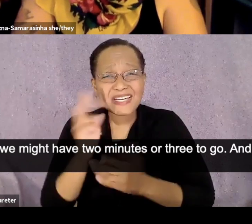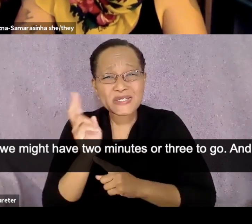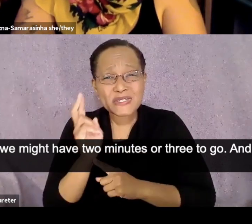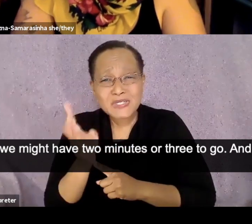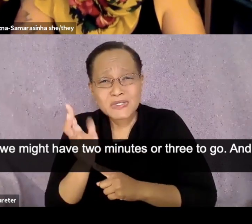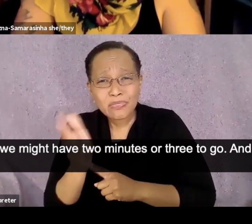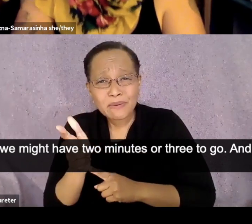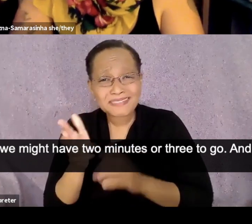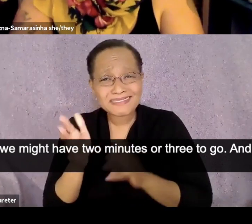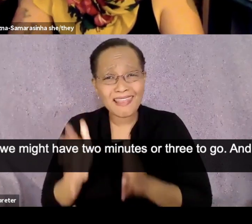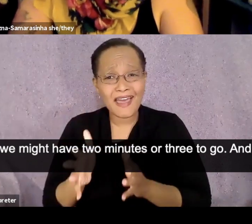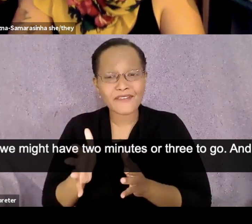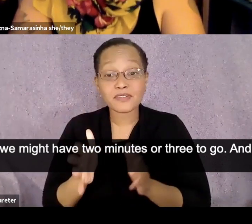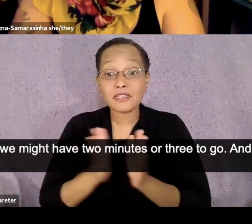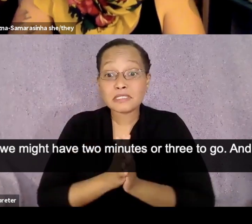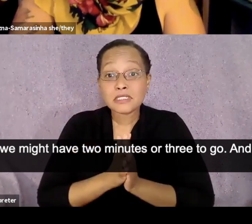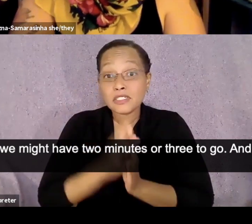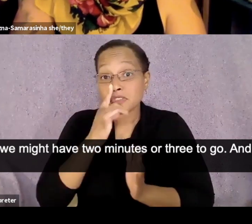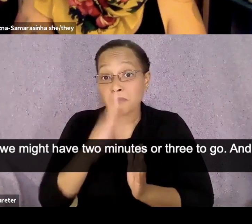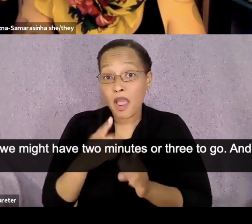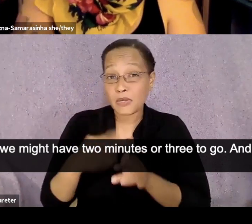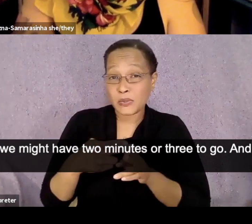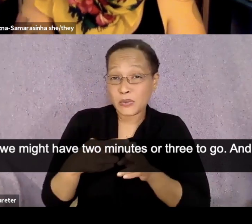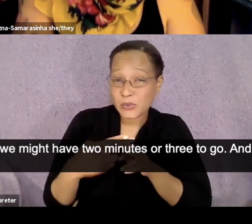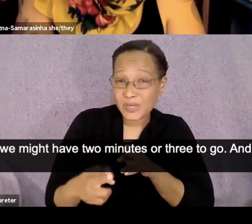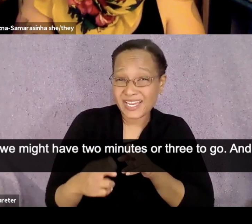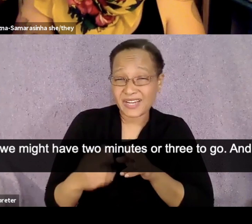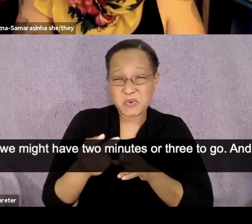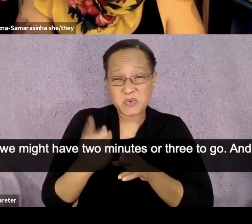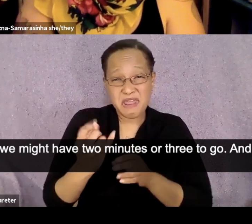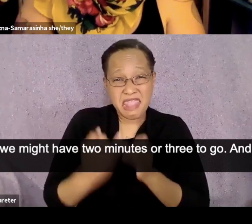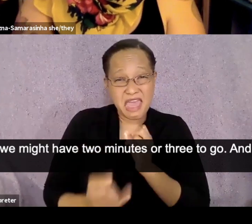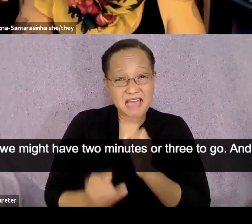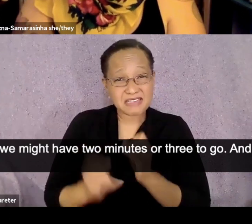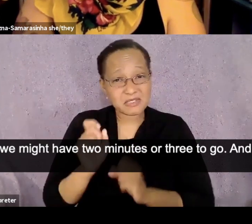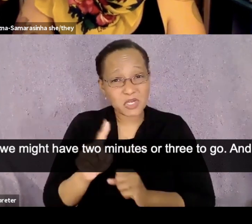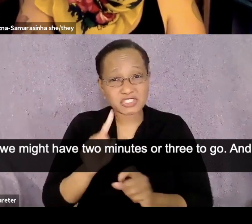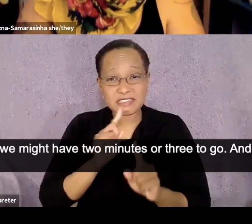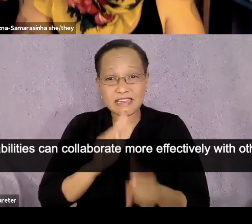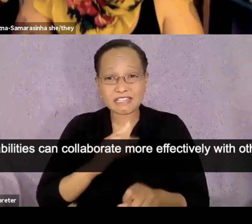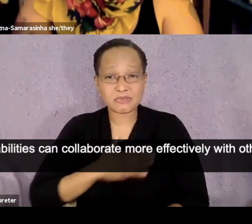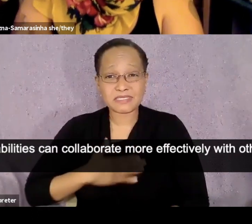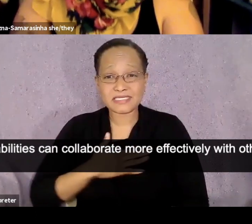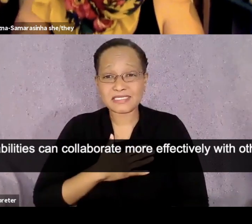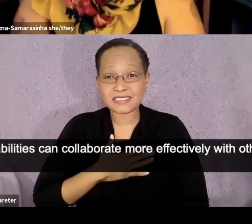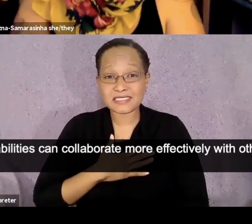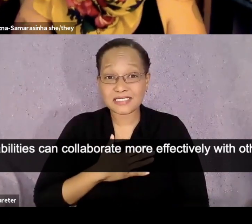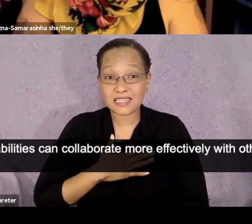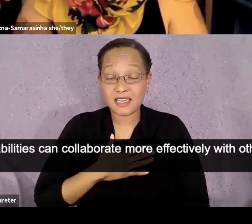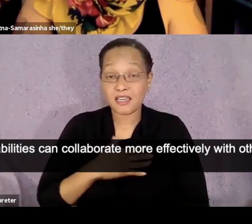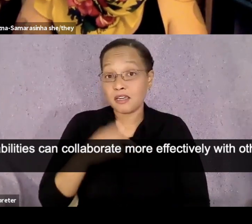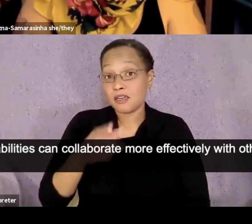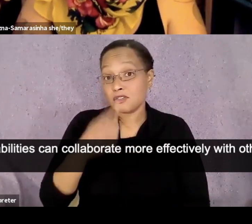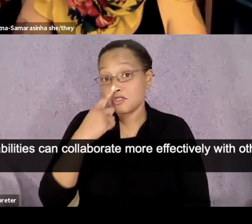to go, and maybe we could quickly answer one last question. Can you speak to how people